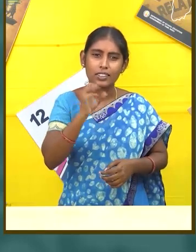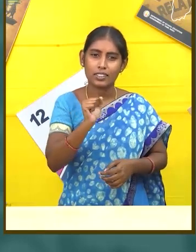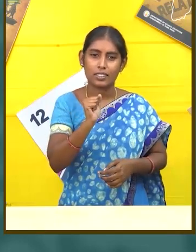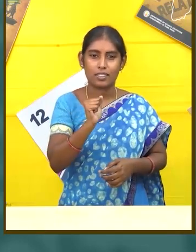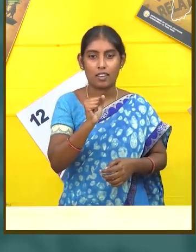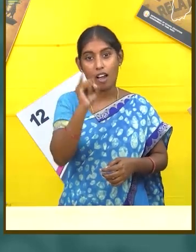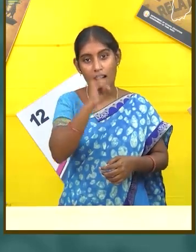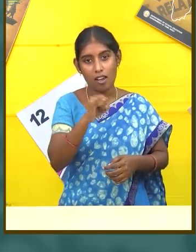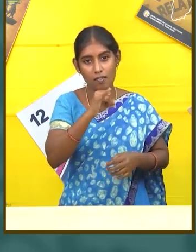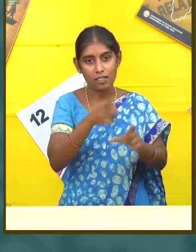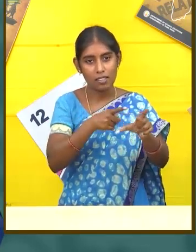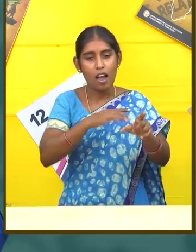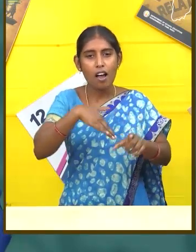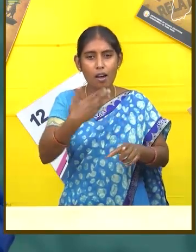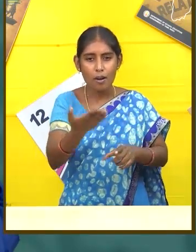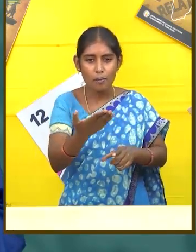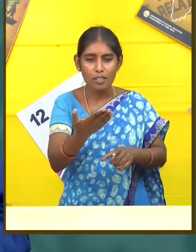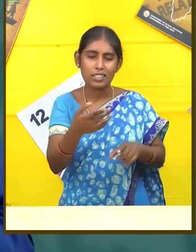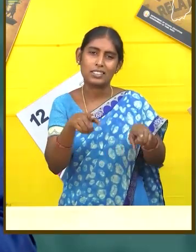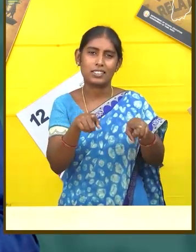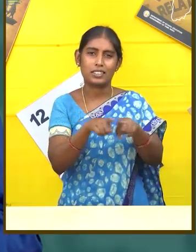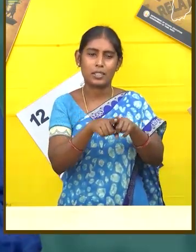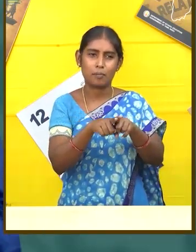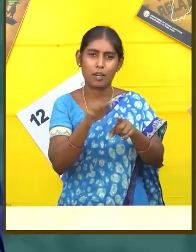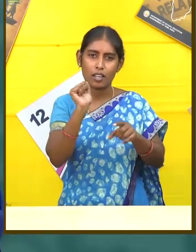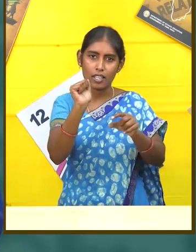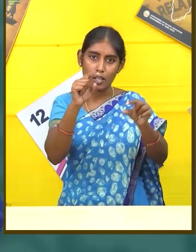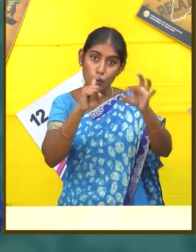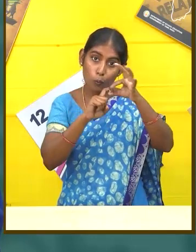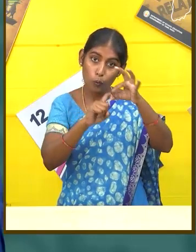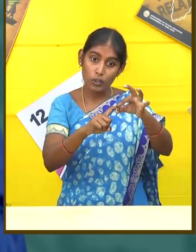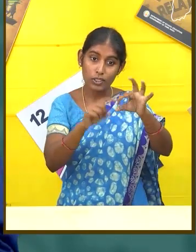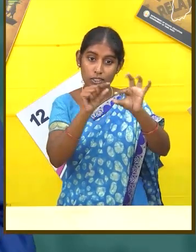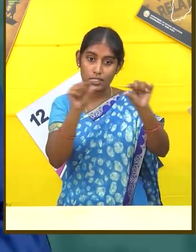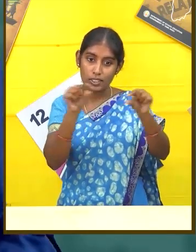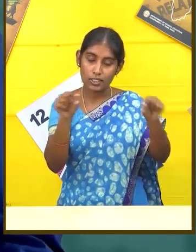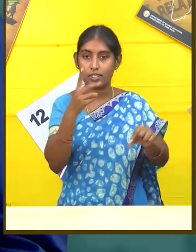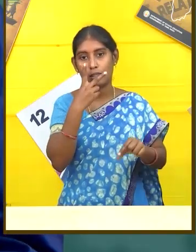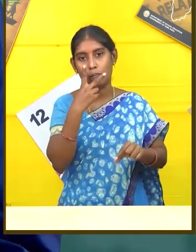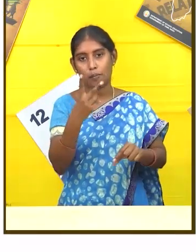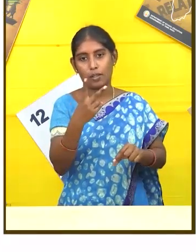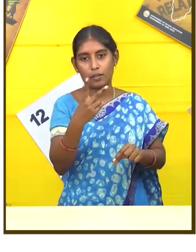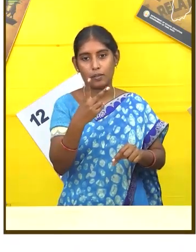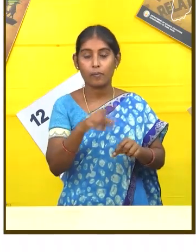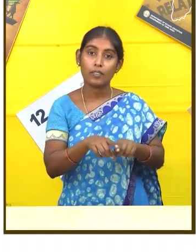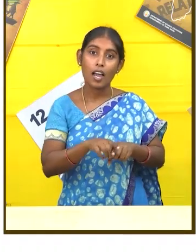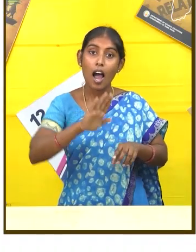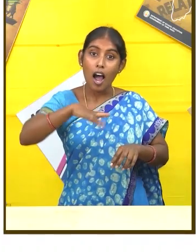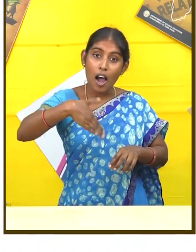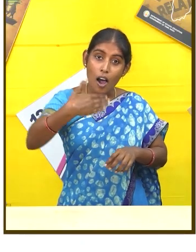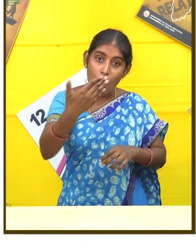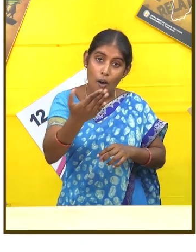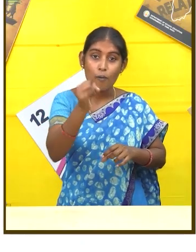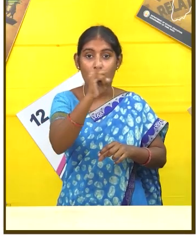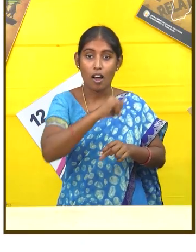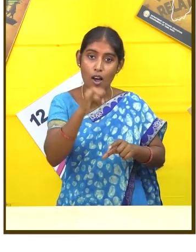father age is what after 6 years. Don't write here x, because this is the information about after 6 years only. So that we found